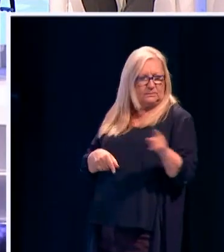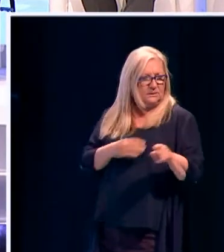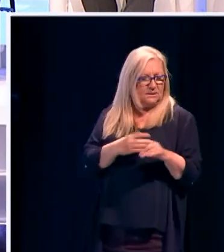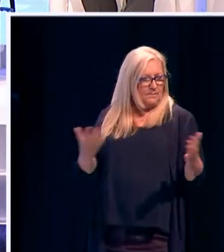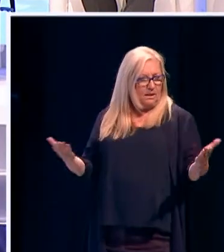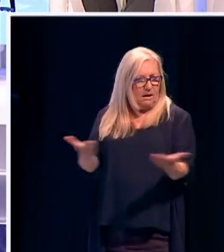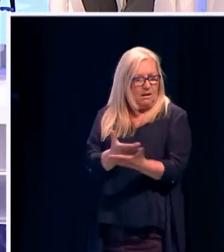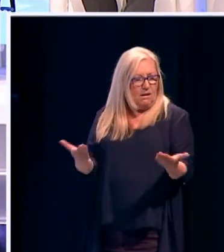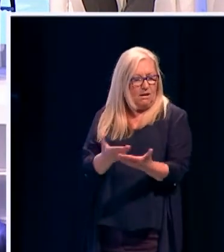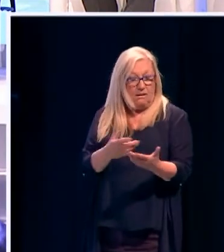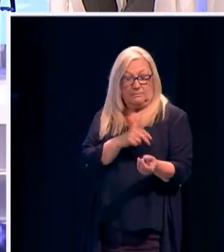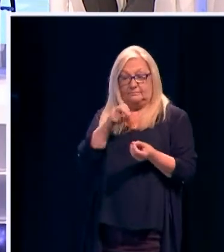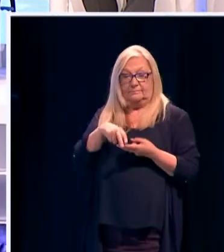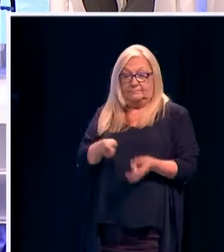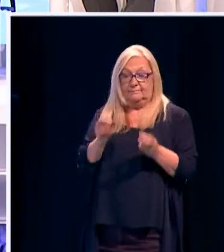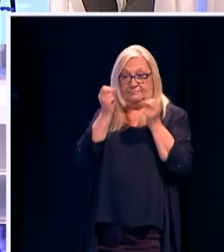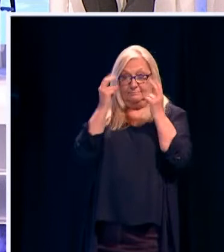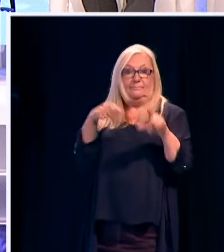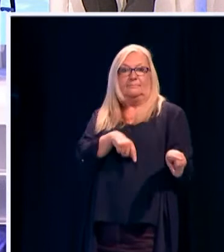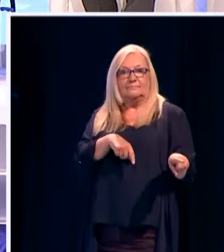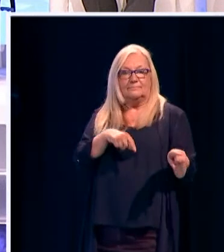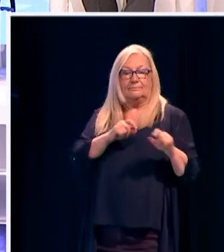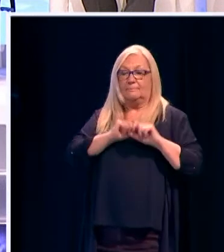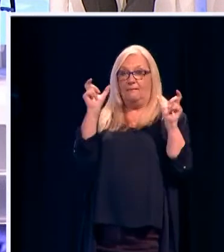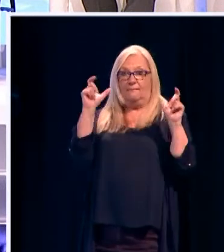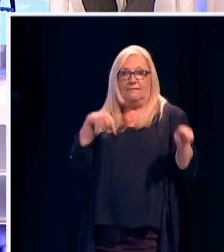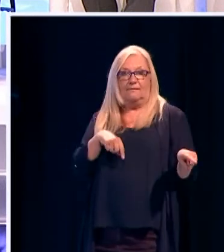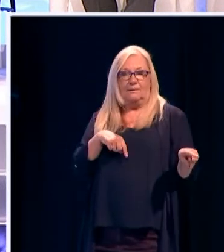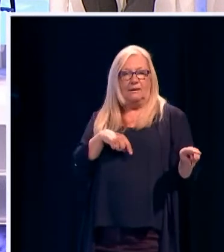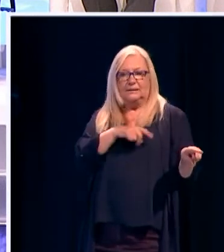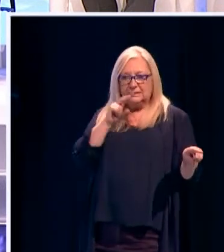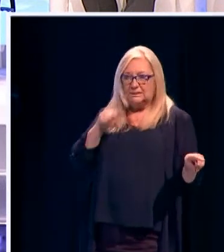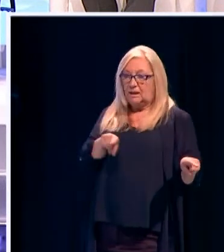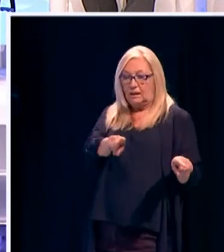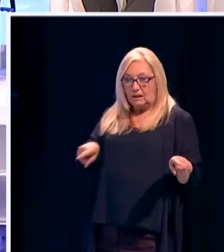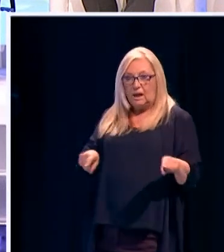that themselves they can do something